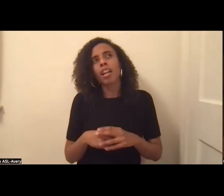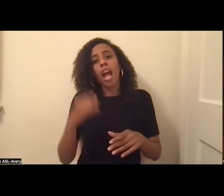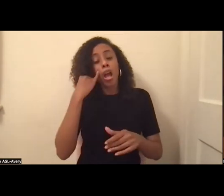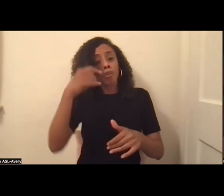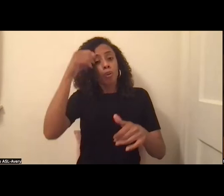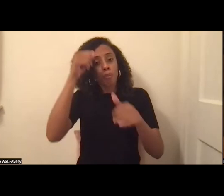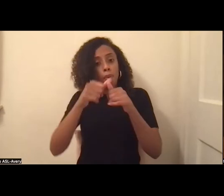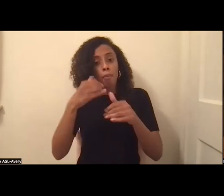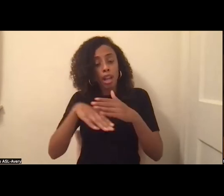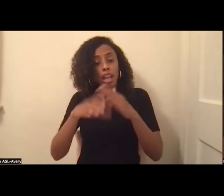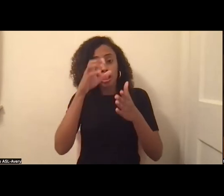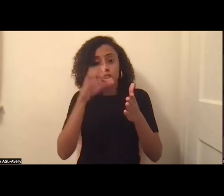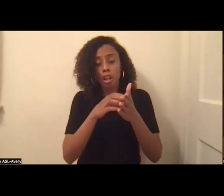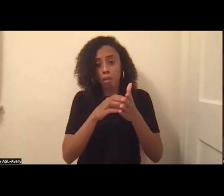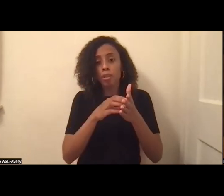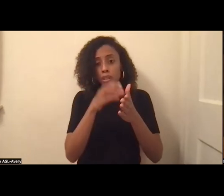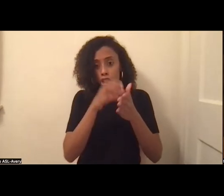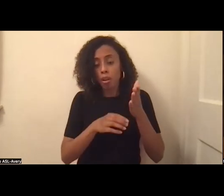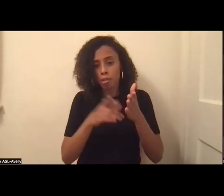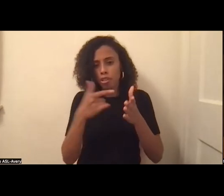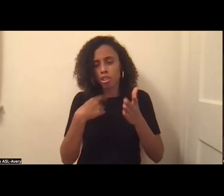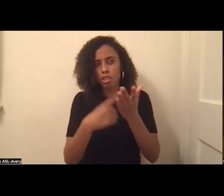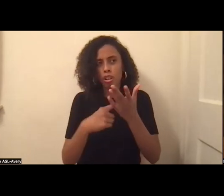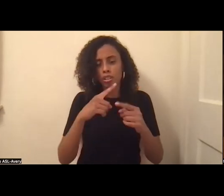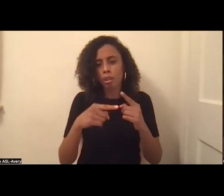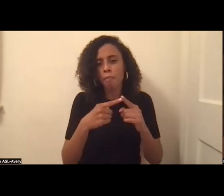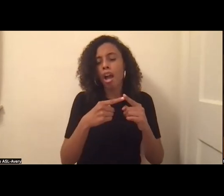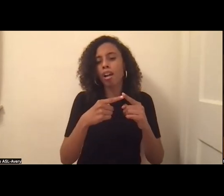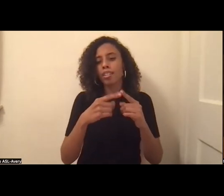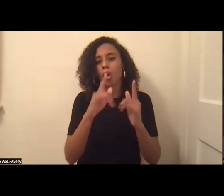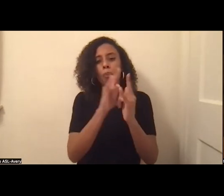that chapter, she talks about how romantic love